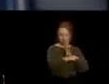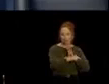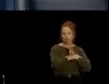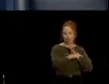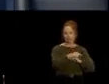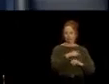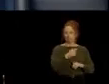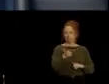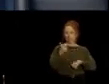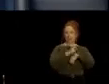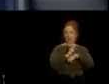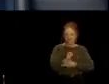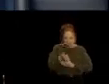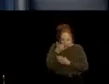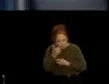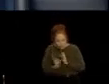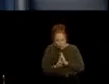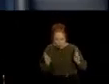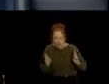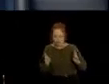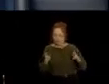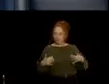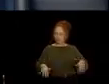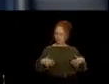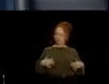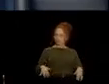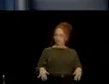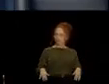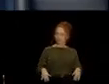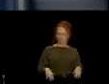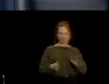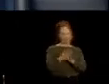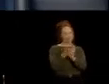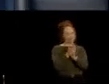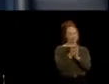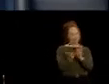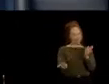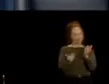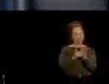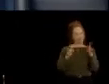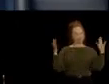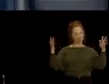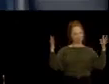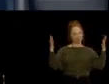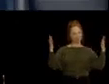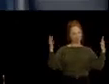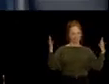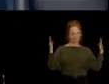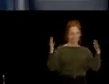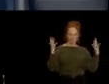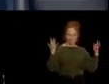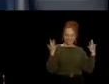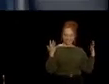Anytime, she answers them all. That's a great honor. So let's give her another round of applause.